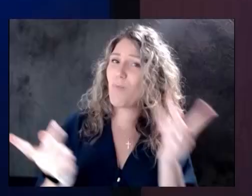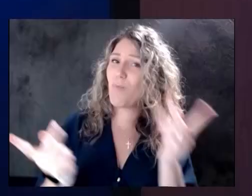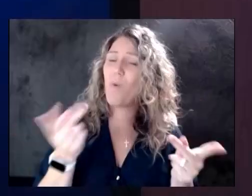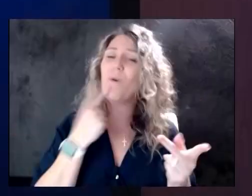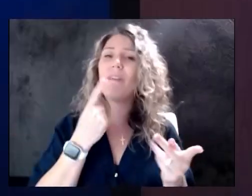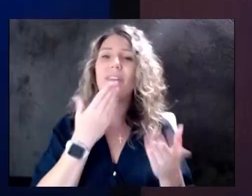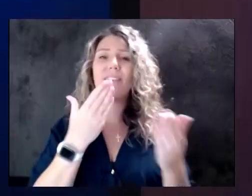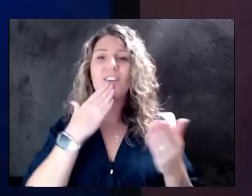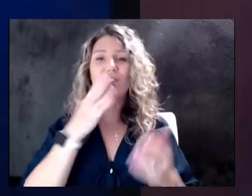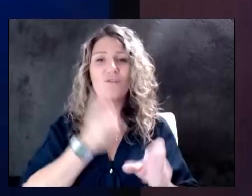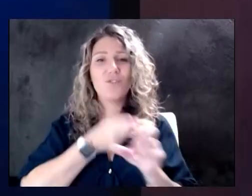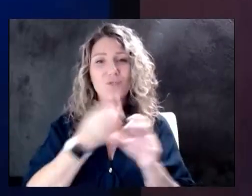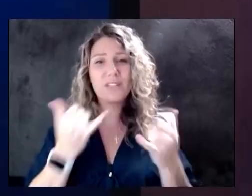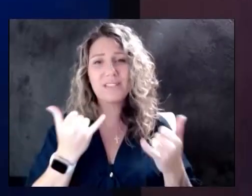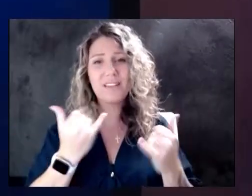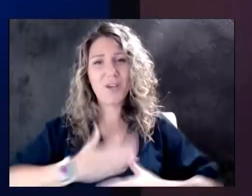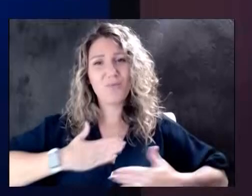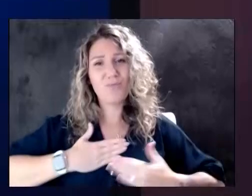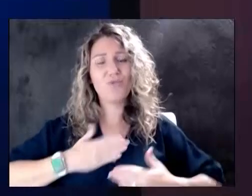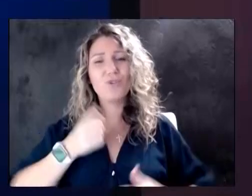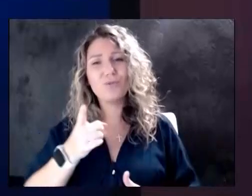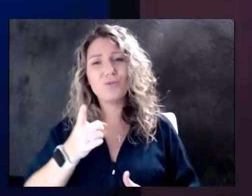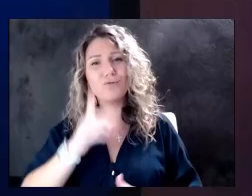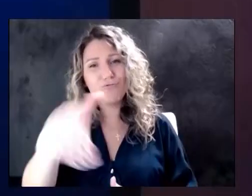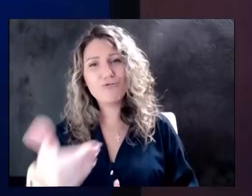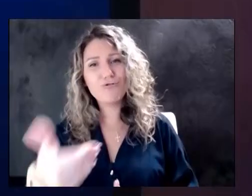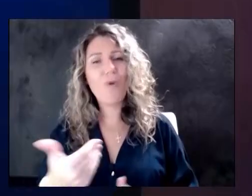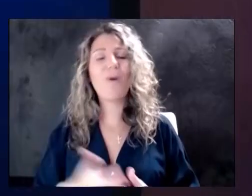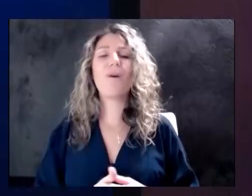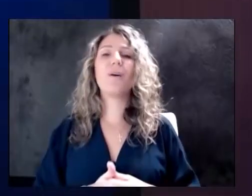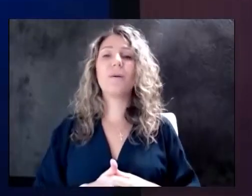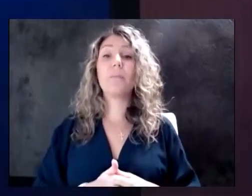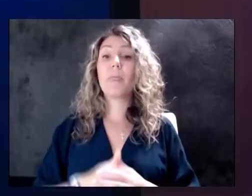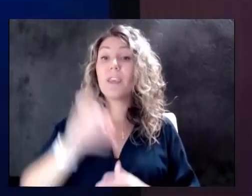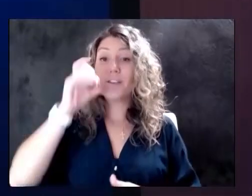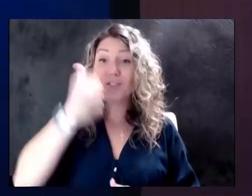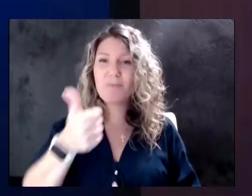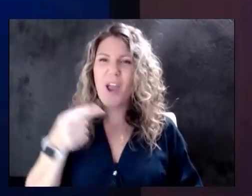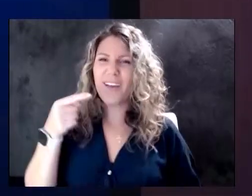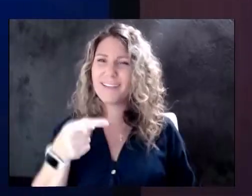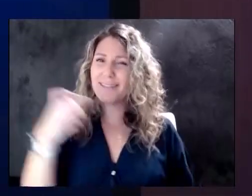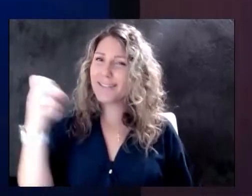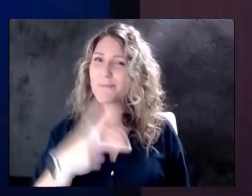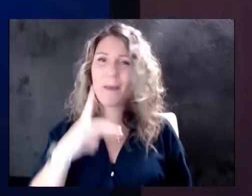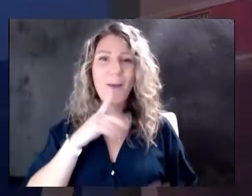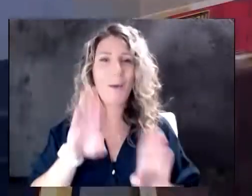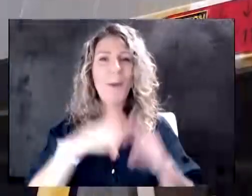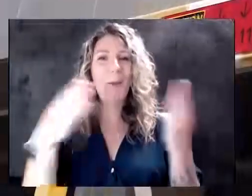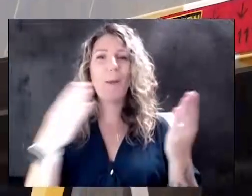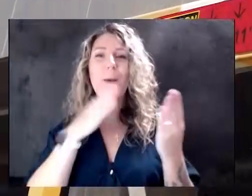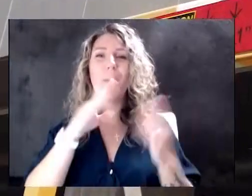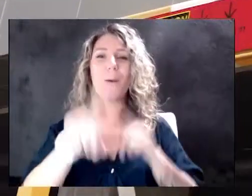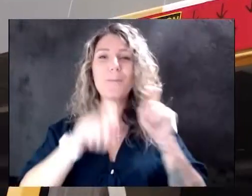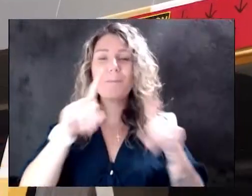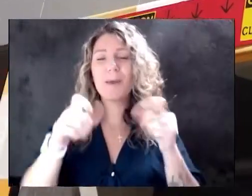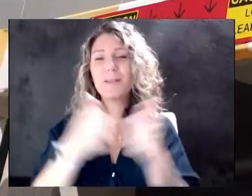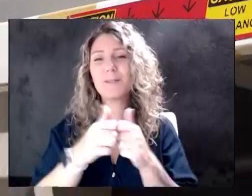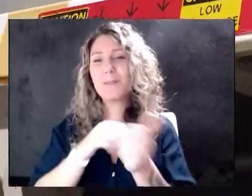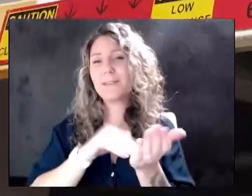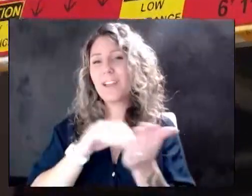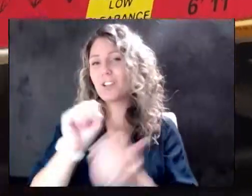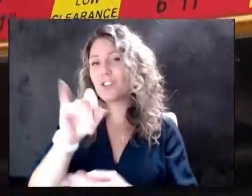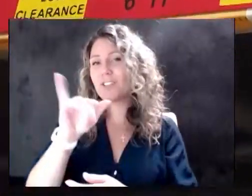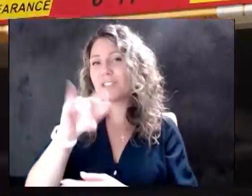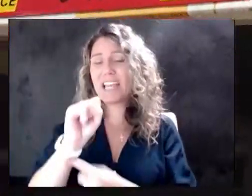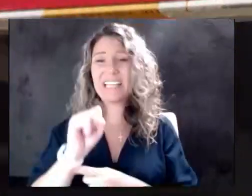always appreciate you joining us. Tomorrow, he is back. It's another episode of Open Mics with Dr. Stites. Emergency departments, we have been